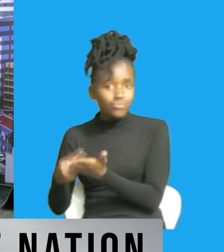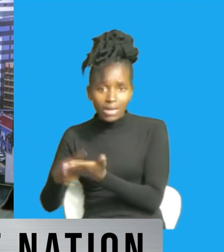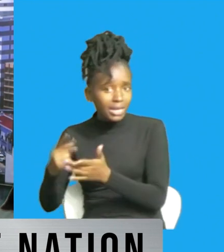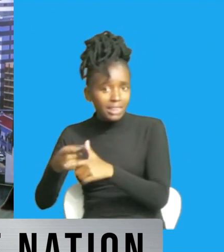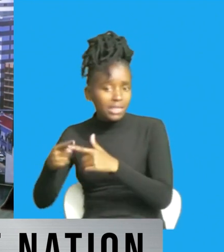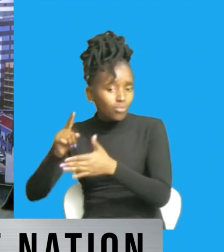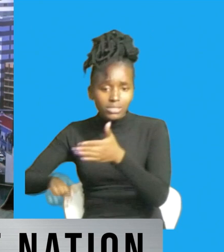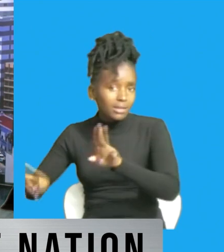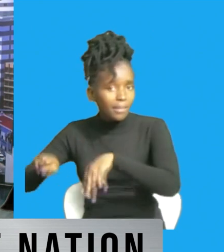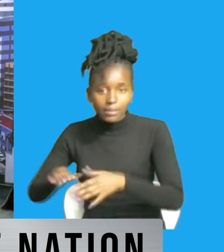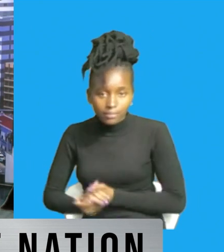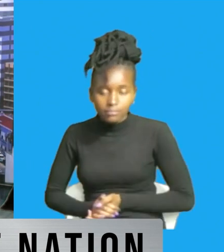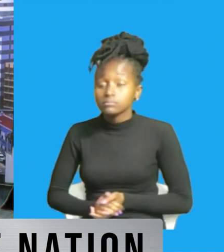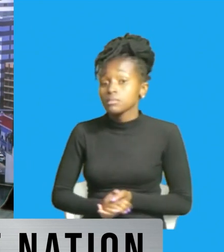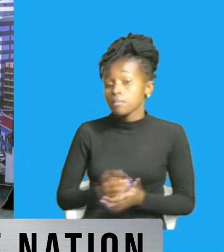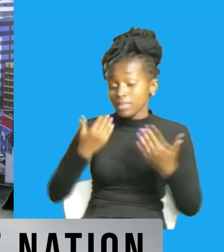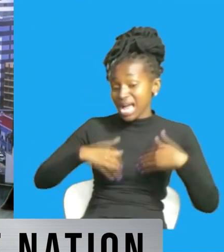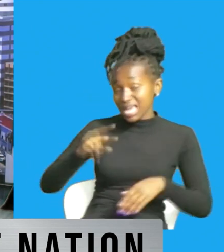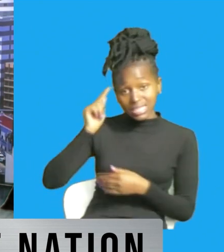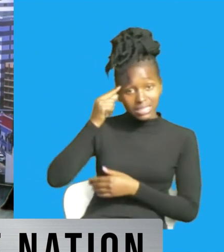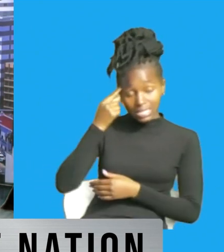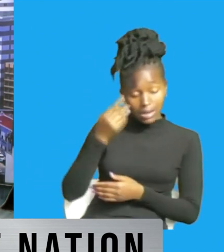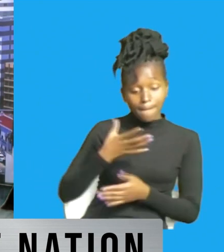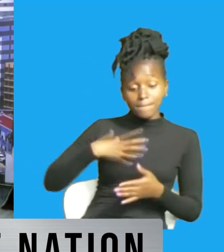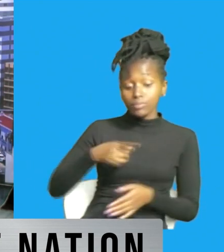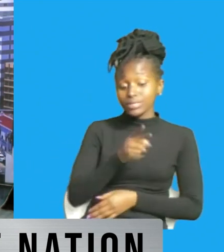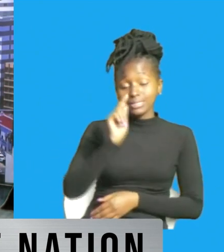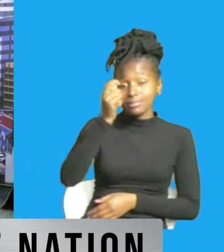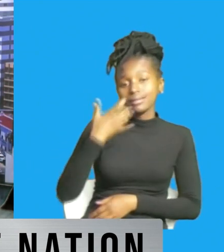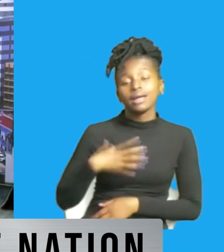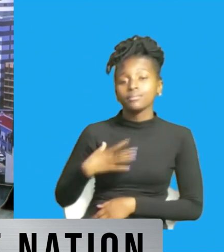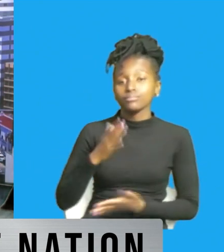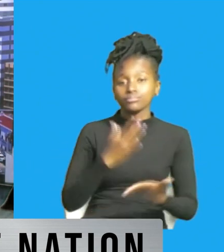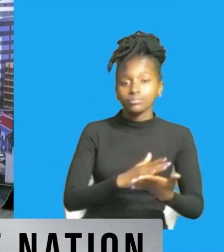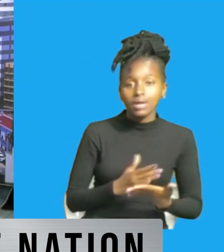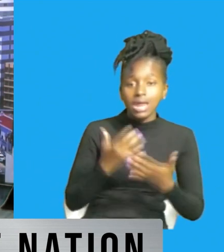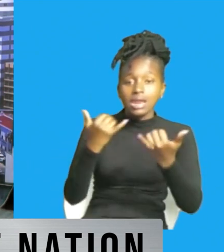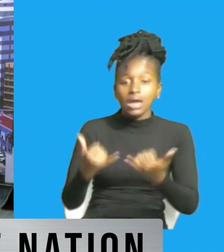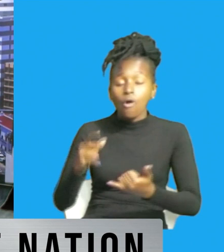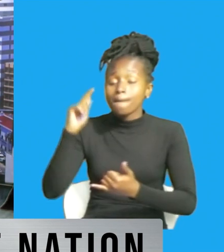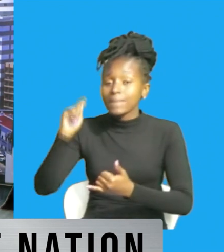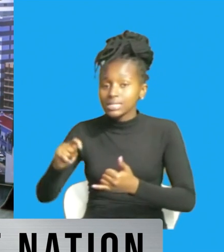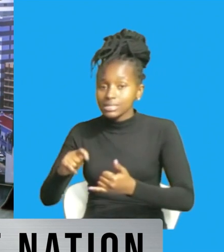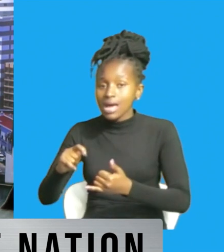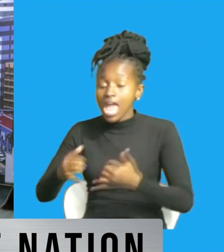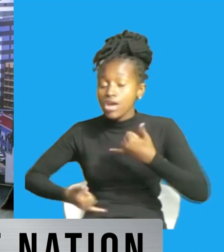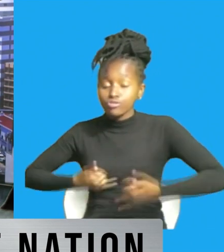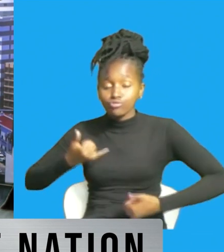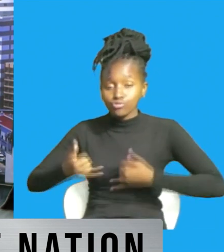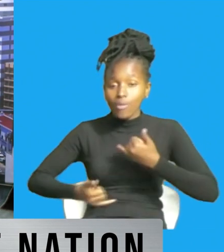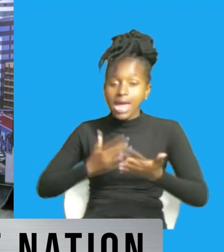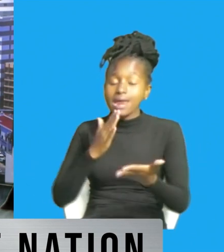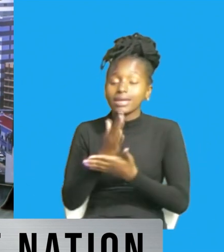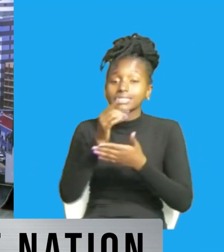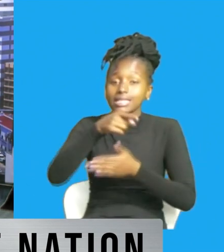Kenyans, I feel that their rights need to be enshrined. They are enshrined in the constitution and need to be enjoyed in this country. So they needed to be brought back here. They